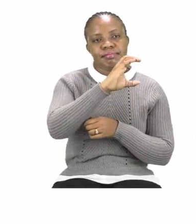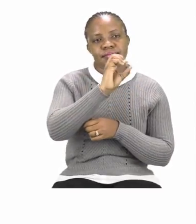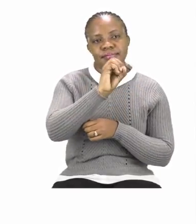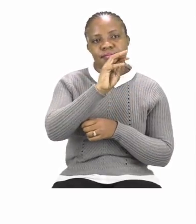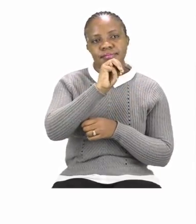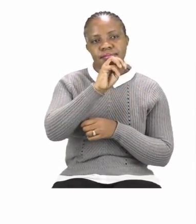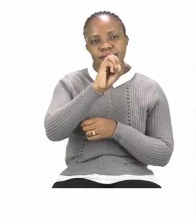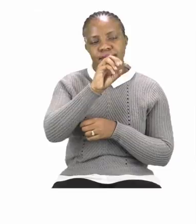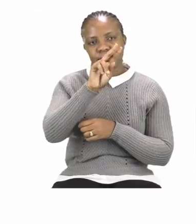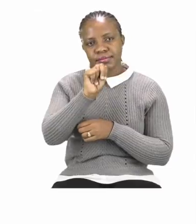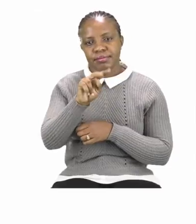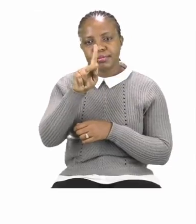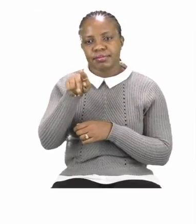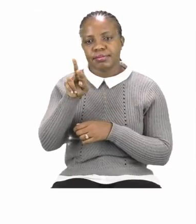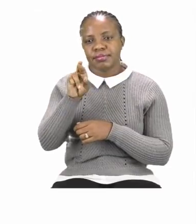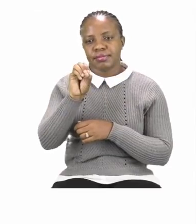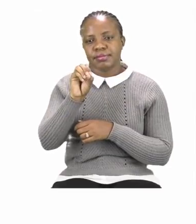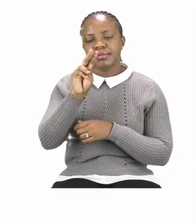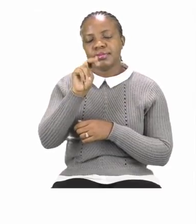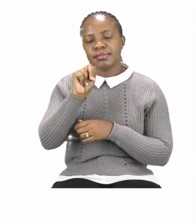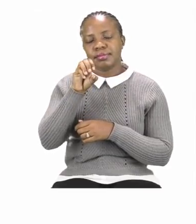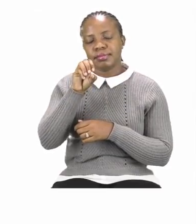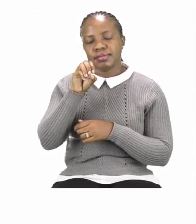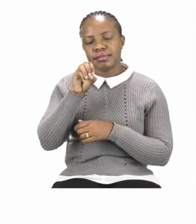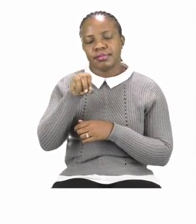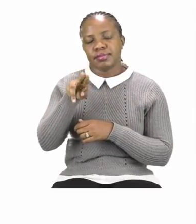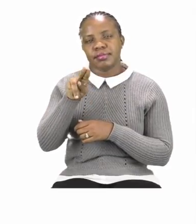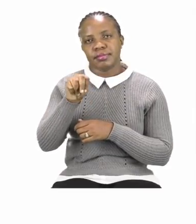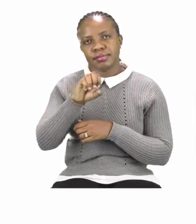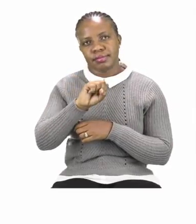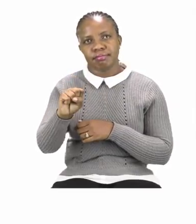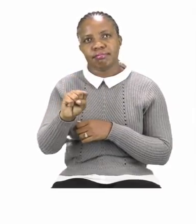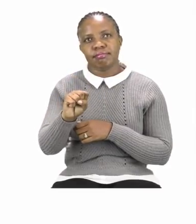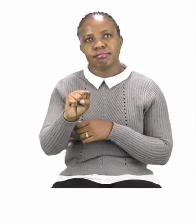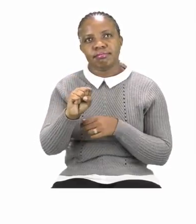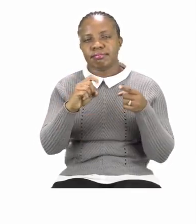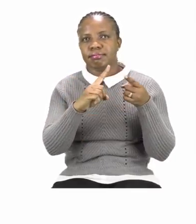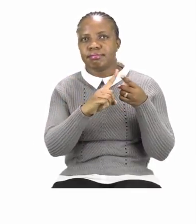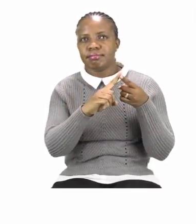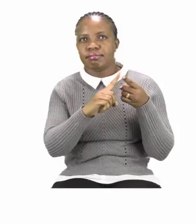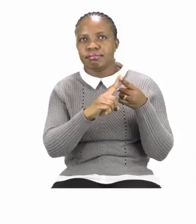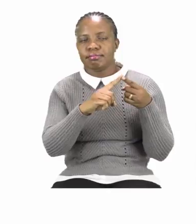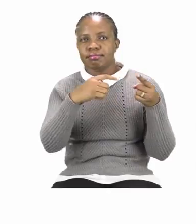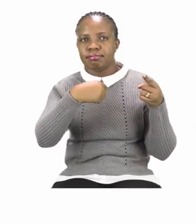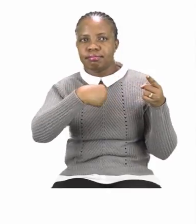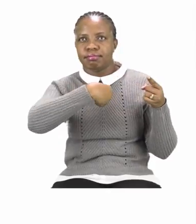use are, let's say them, repeat after me, I,